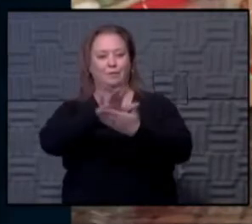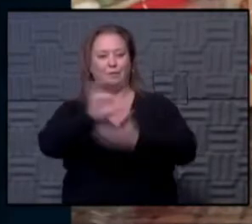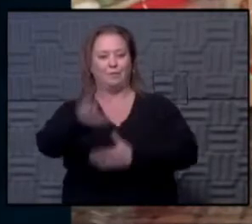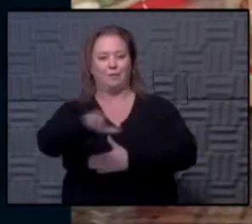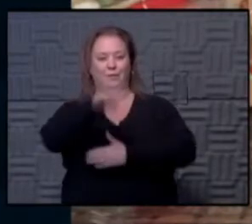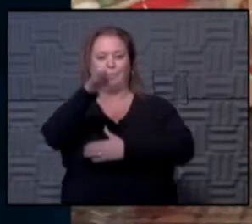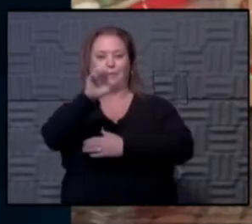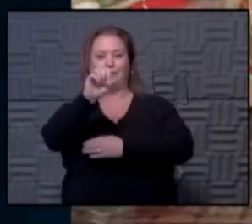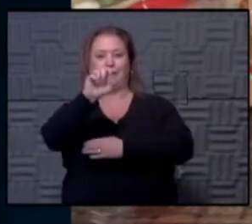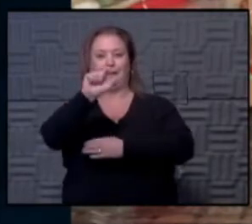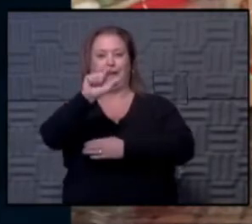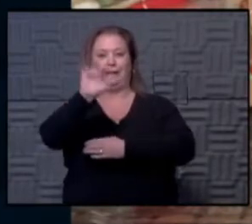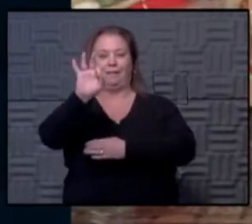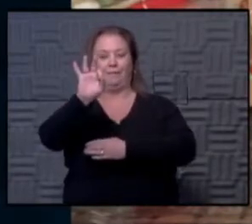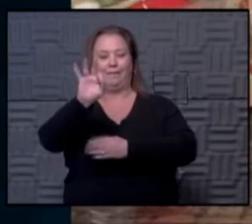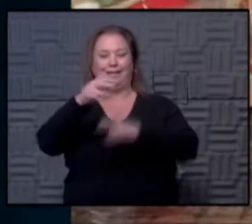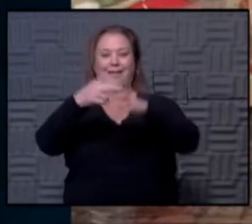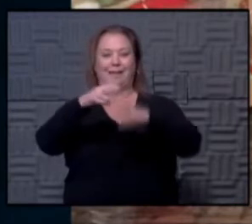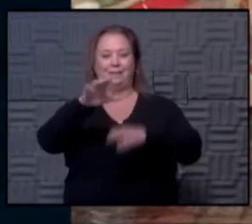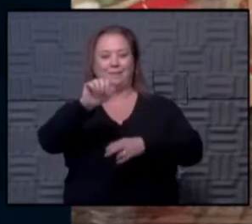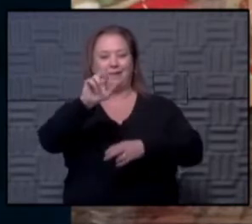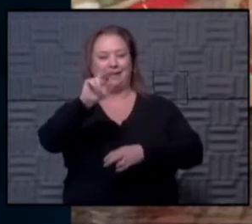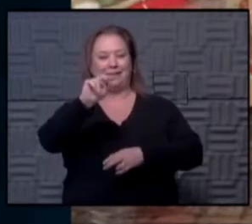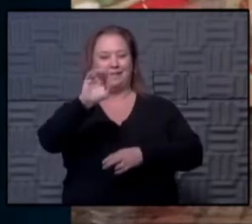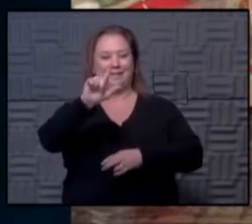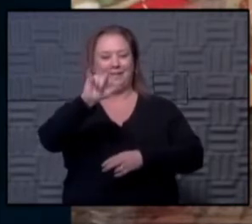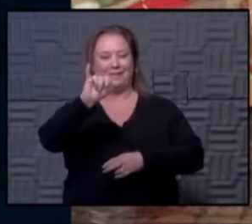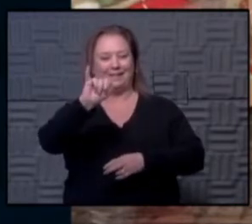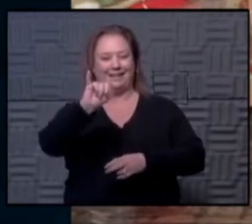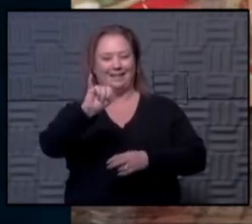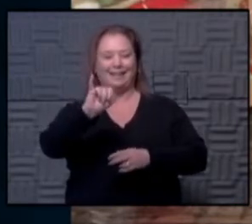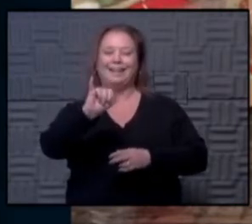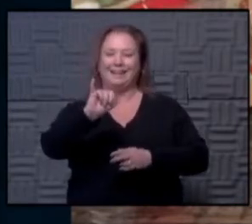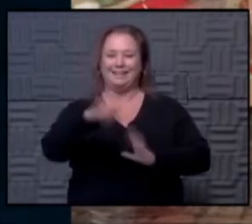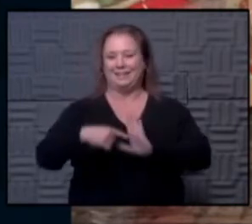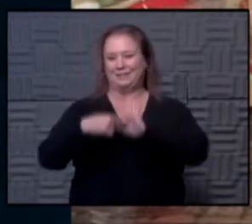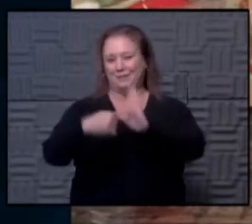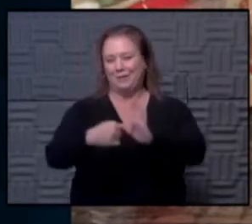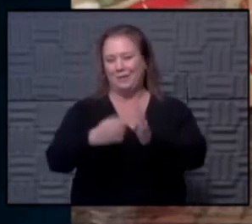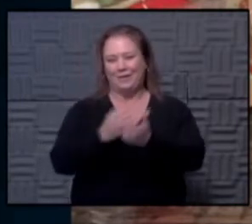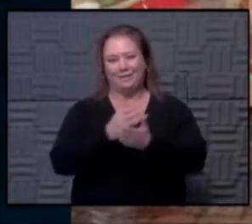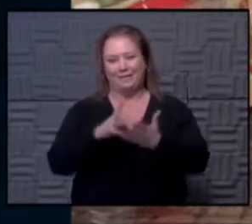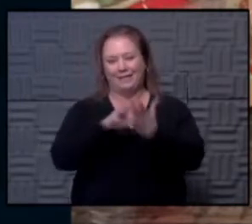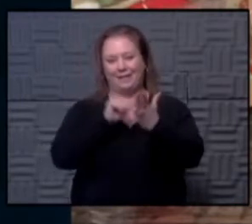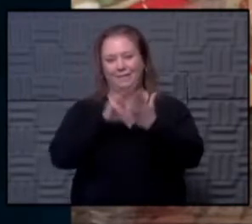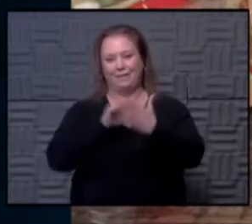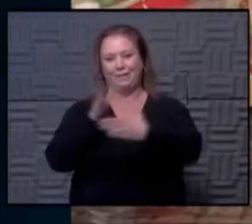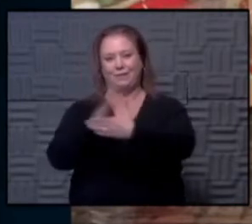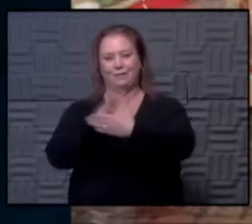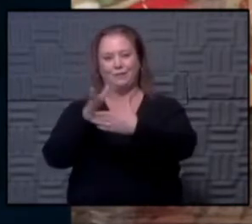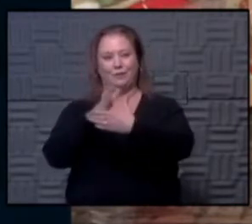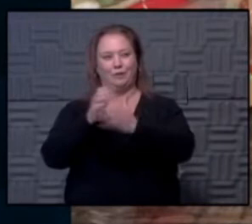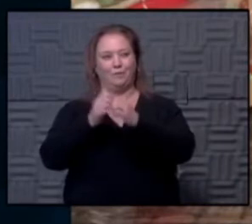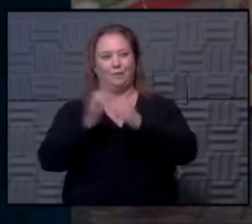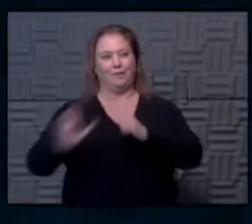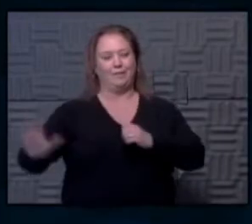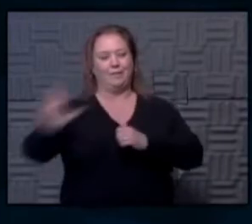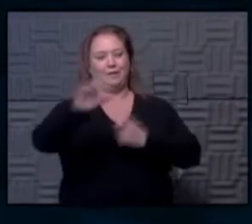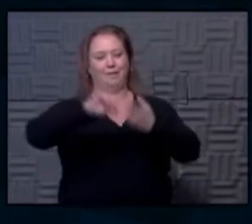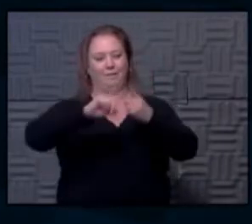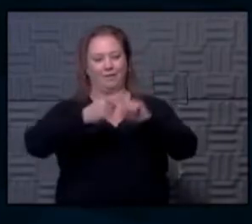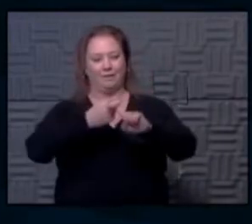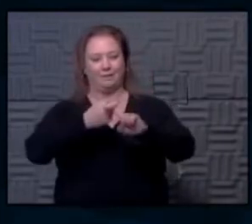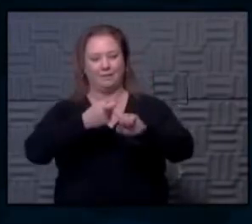Christmas elf named Cannoli. These photos demonstrate what they've learned and are now sharing with their